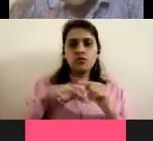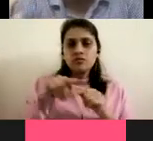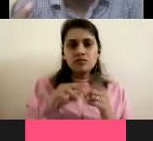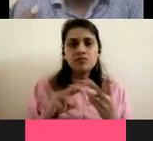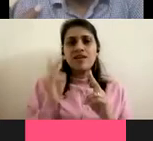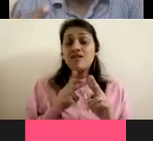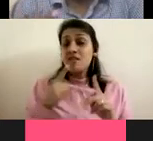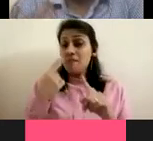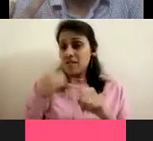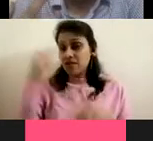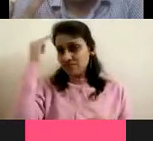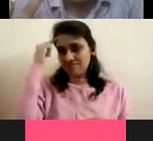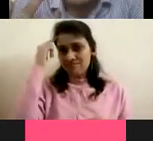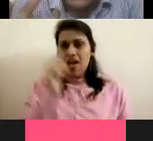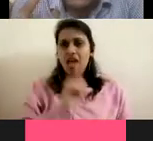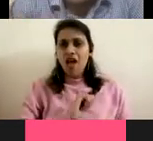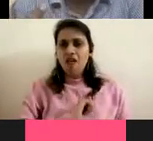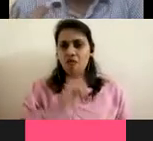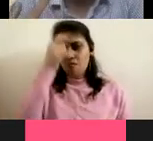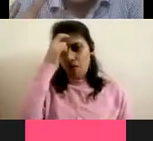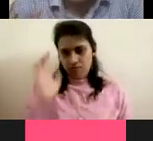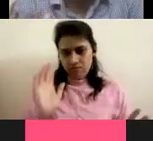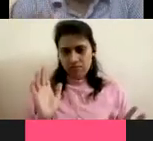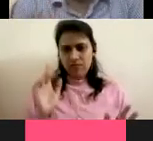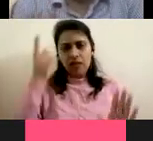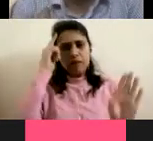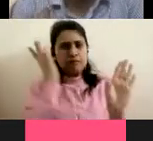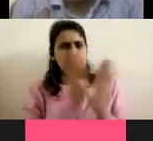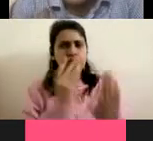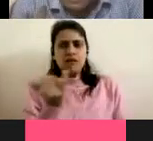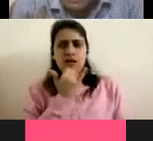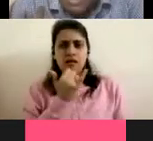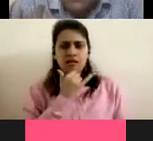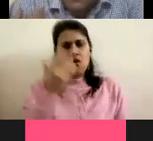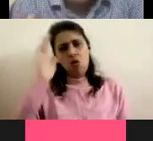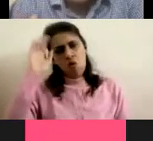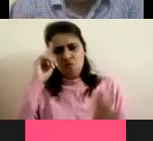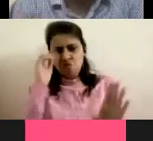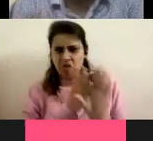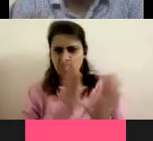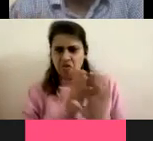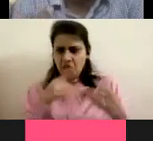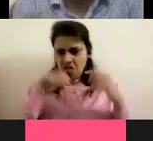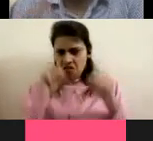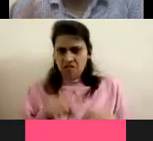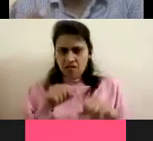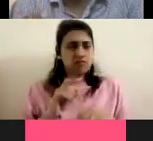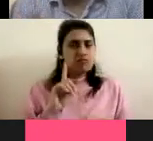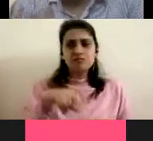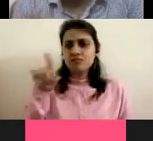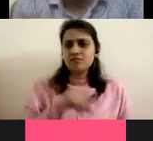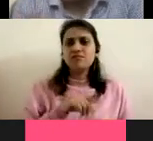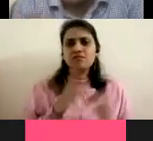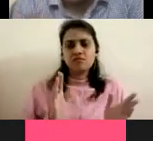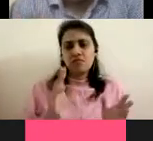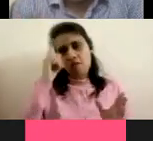or attitudinal barriers, so the myths, misconceptions that we all carry about what a person can do